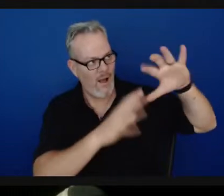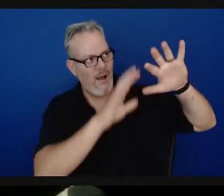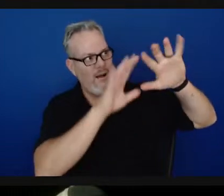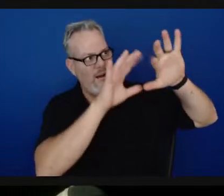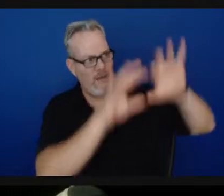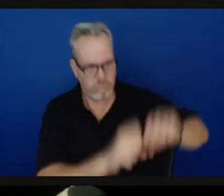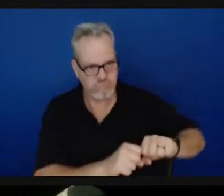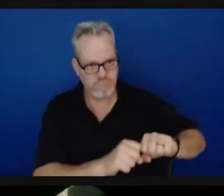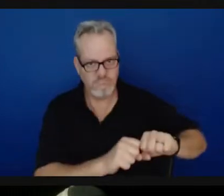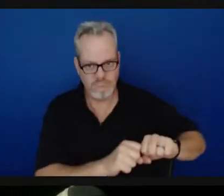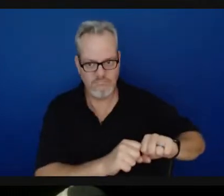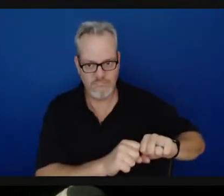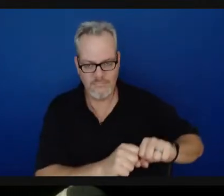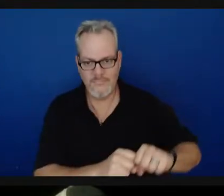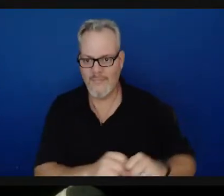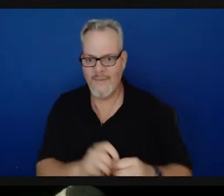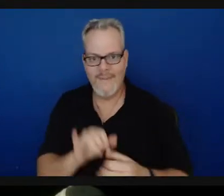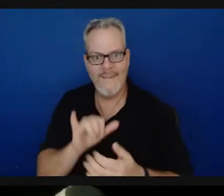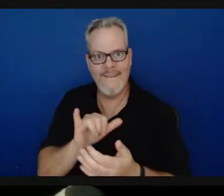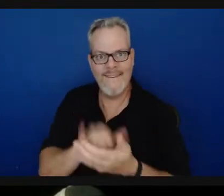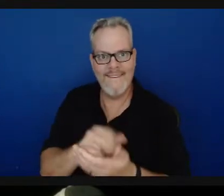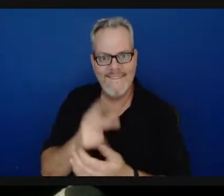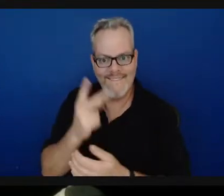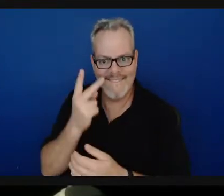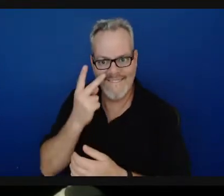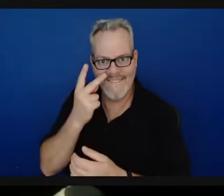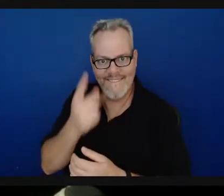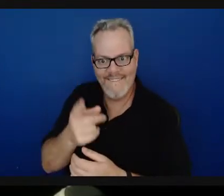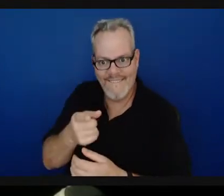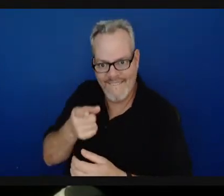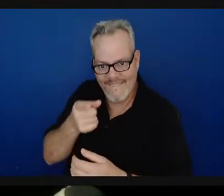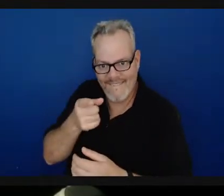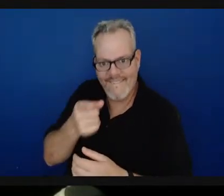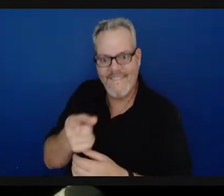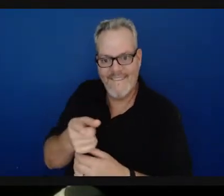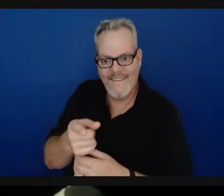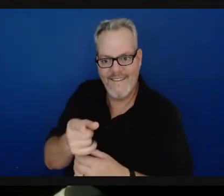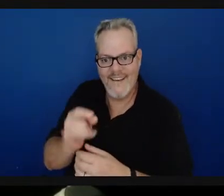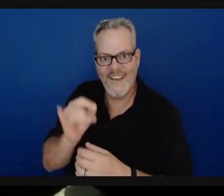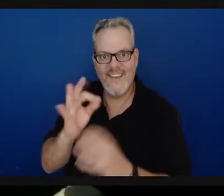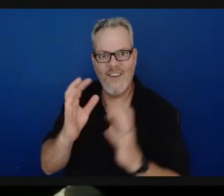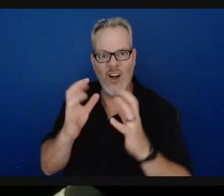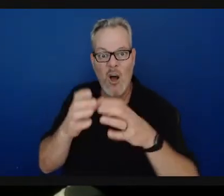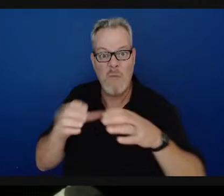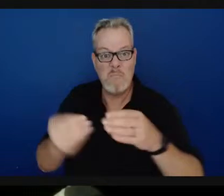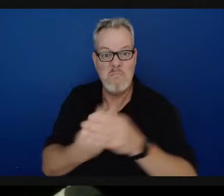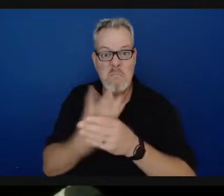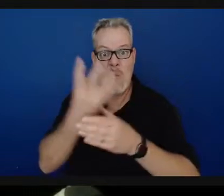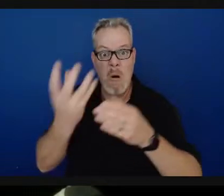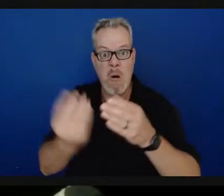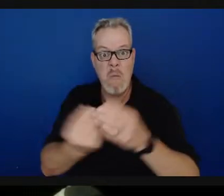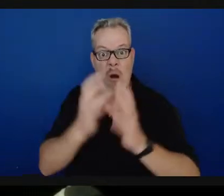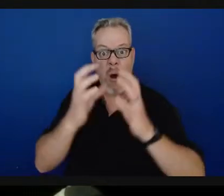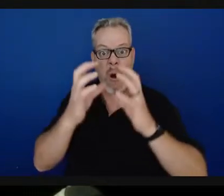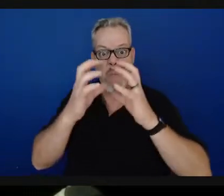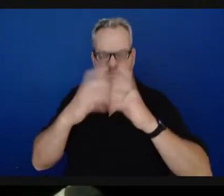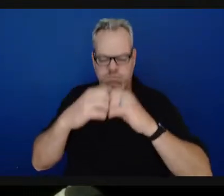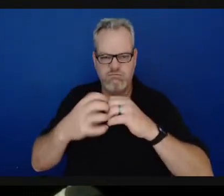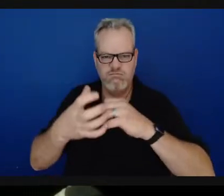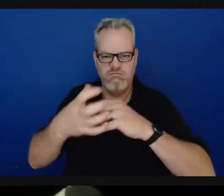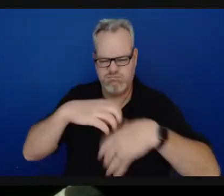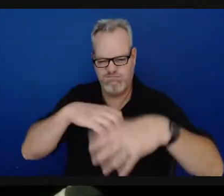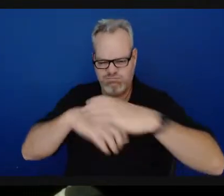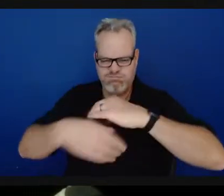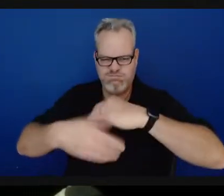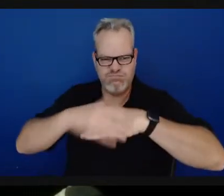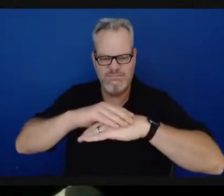magma column withdraw and the cones collapse, block off, and then ultimately stop erupting. And so at the end of episode 4, we actually saw